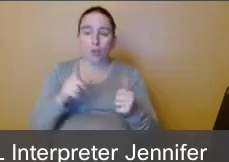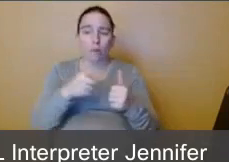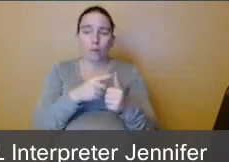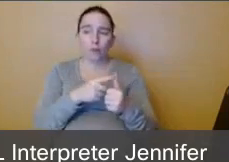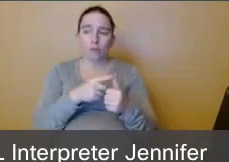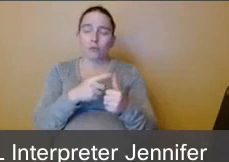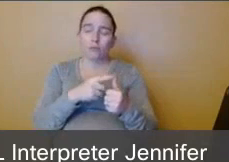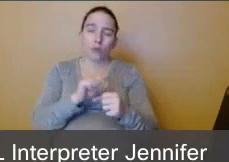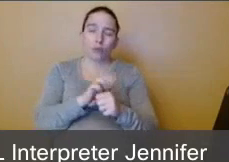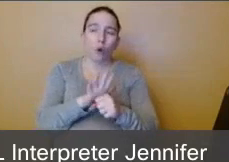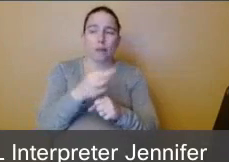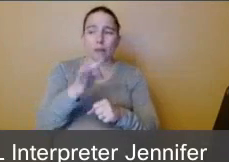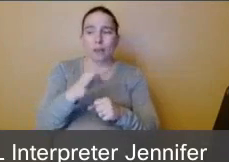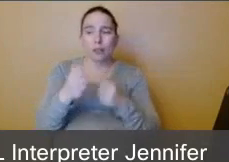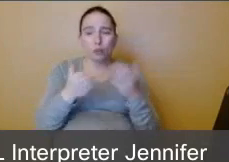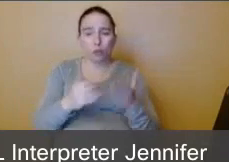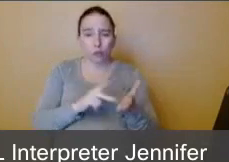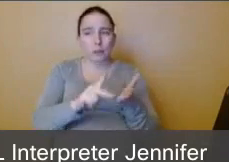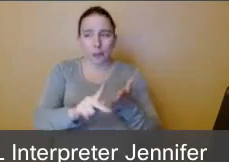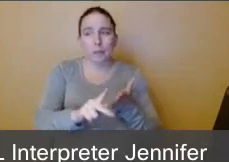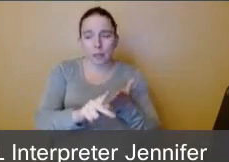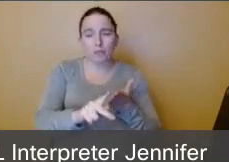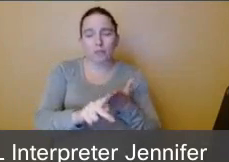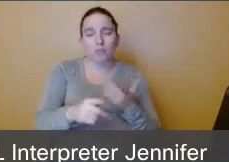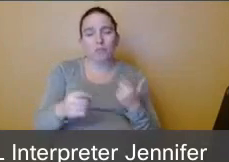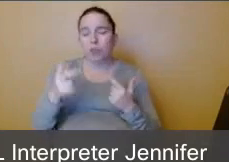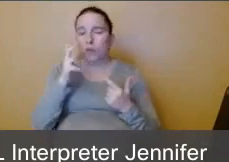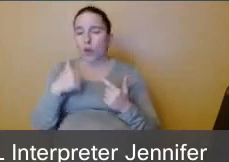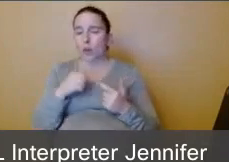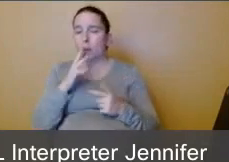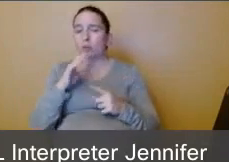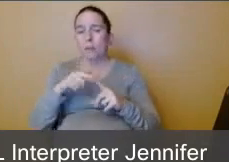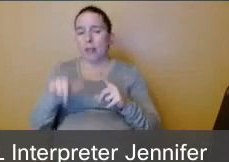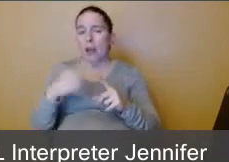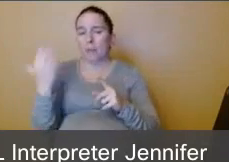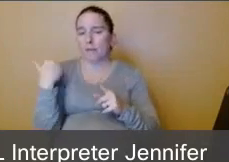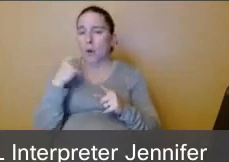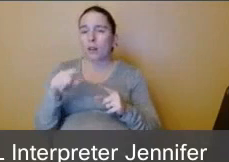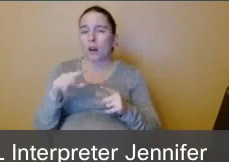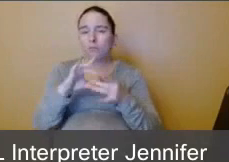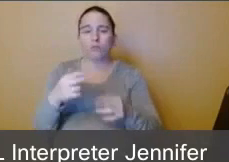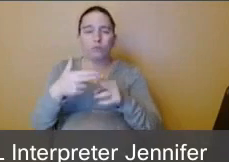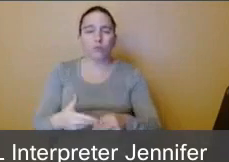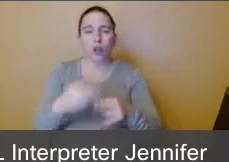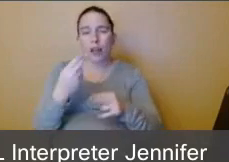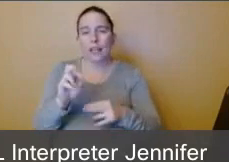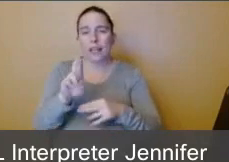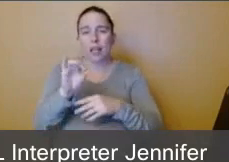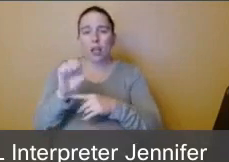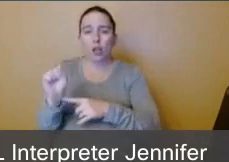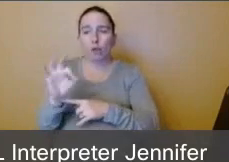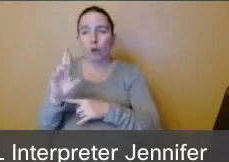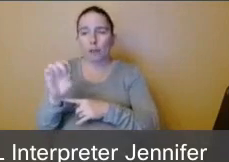is a COVID-19 service payment. When you've heard me talk before, I referred to that as the HEROES Fund. The second is